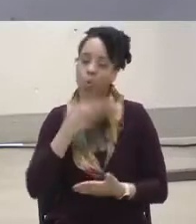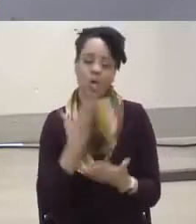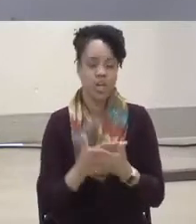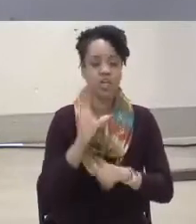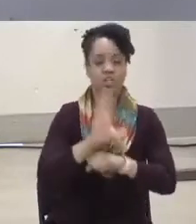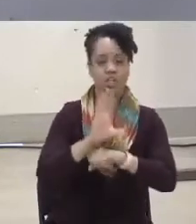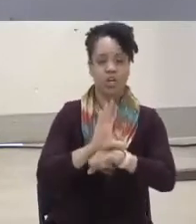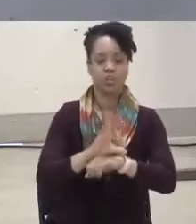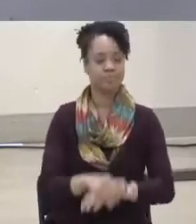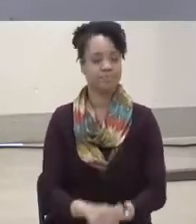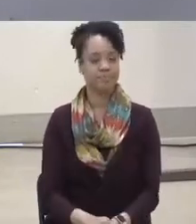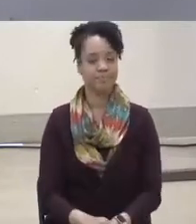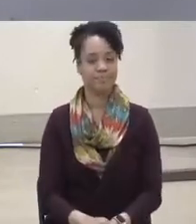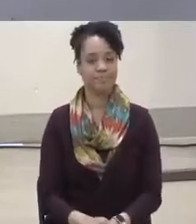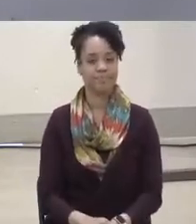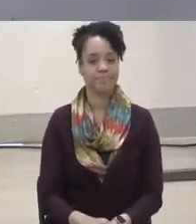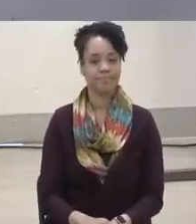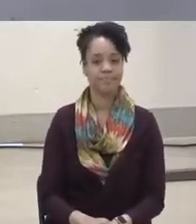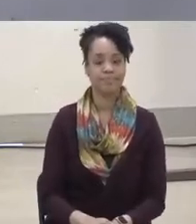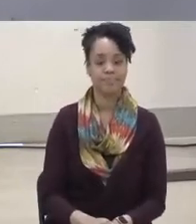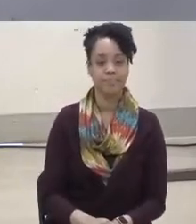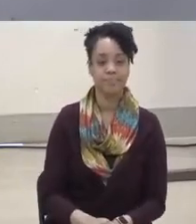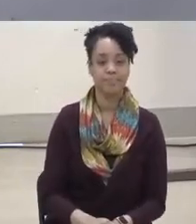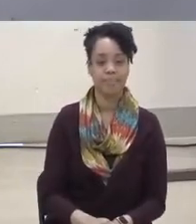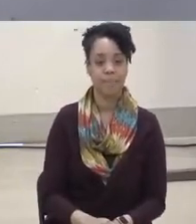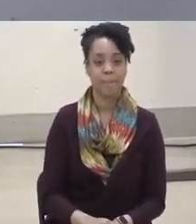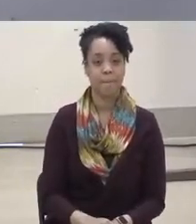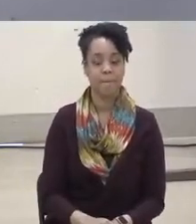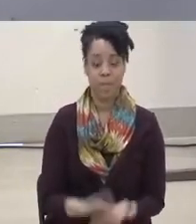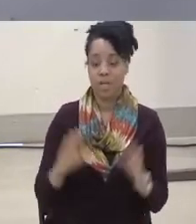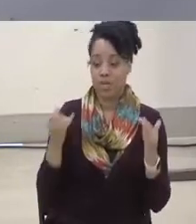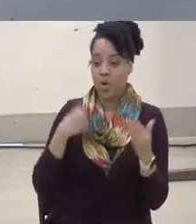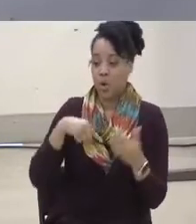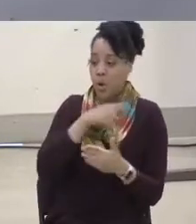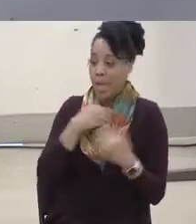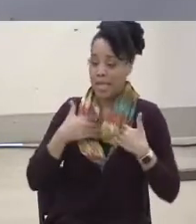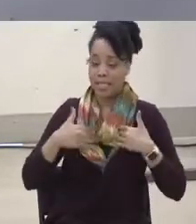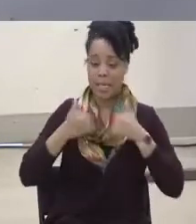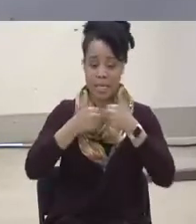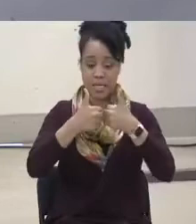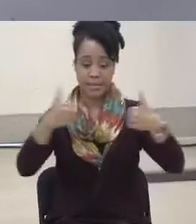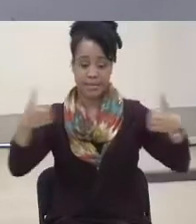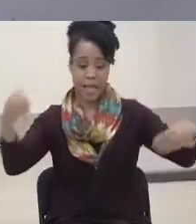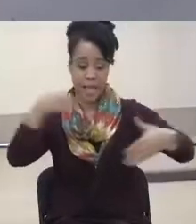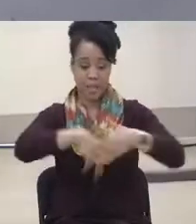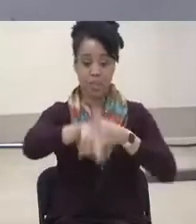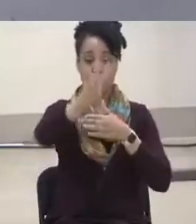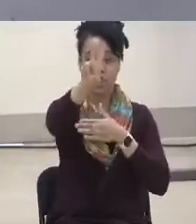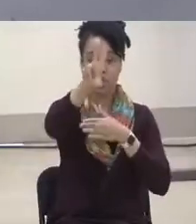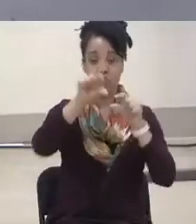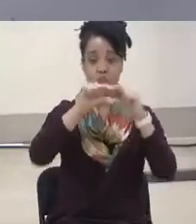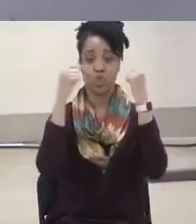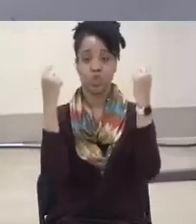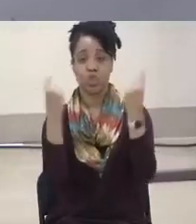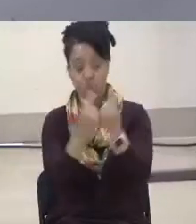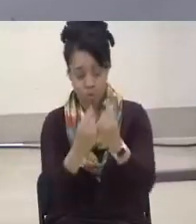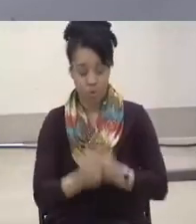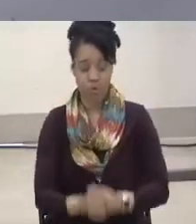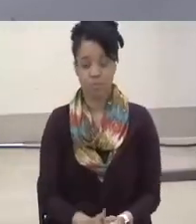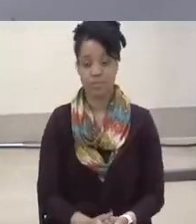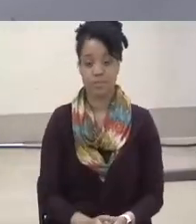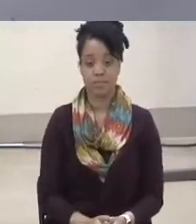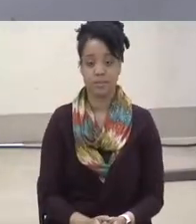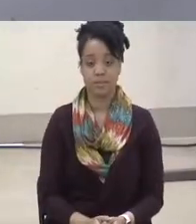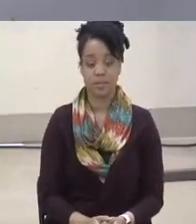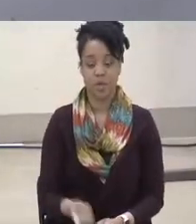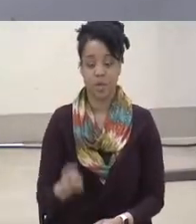se nos dio una regla que si teníamos 250 personas, estaba todo bien. So we had to divide up into two groups. Y lo que hicimos fue que el domingo nos dividimos